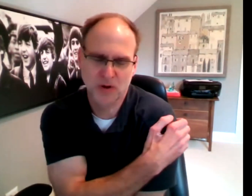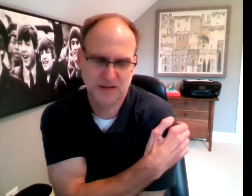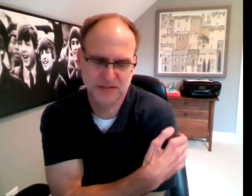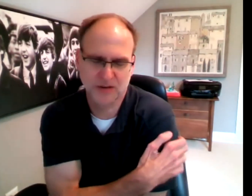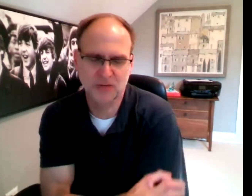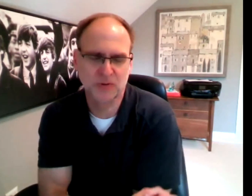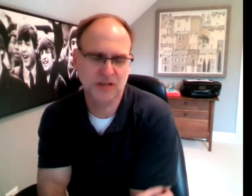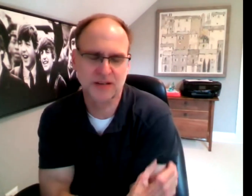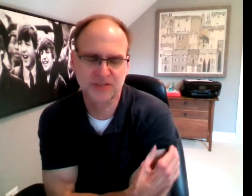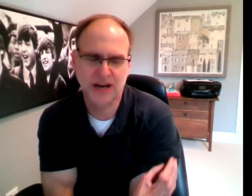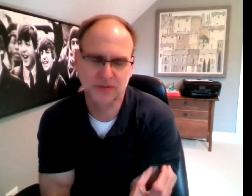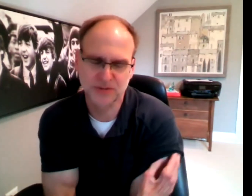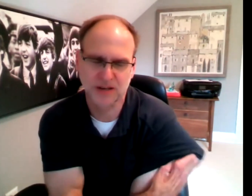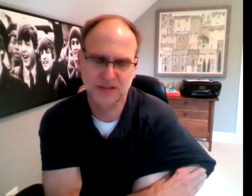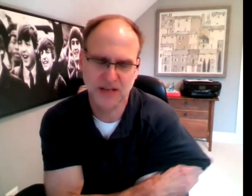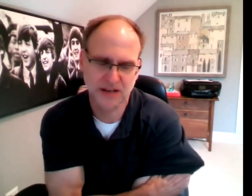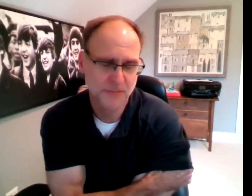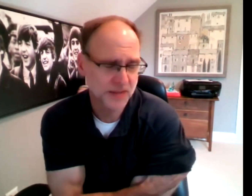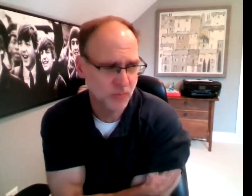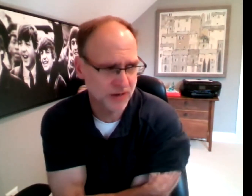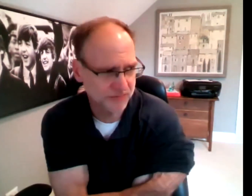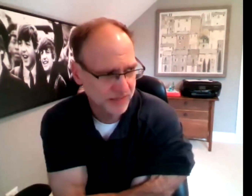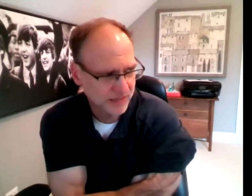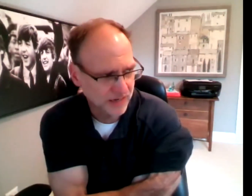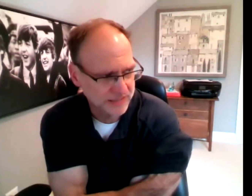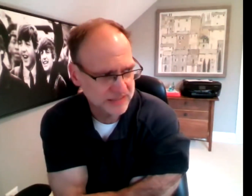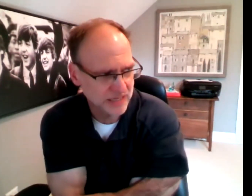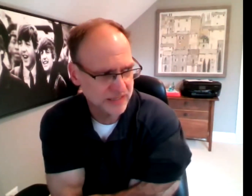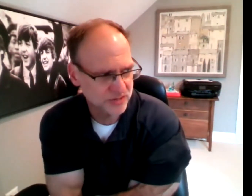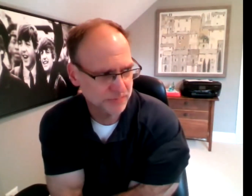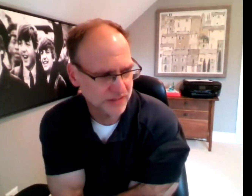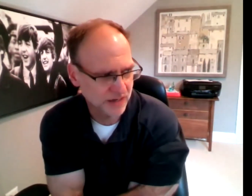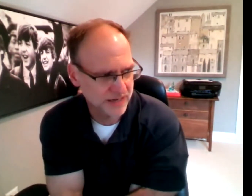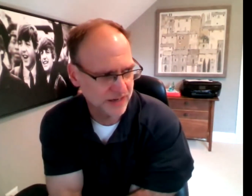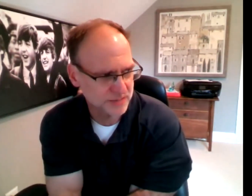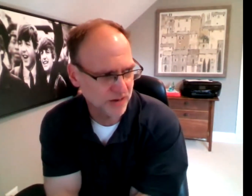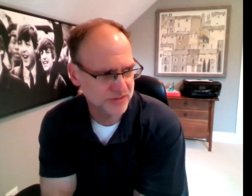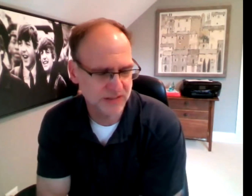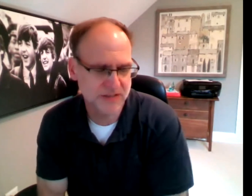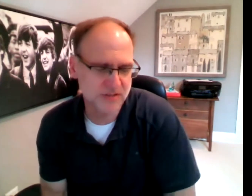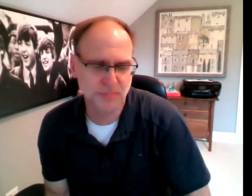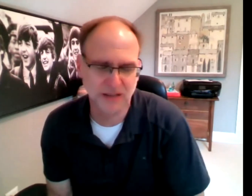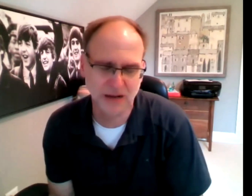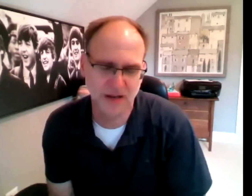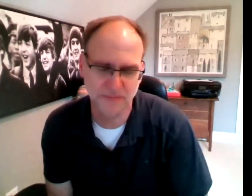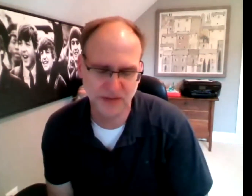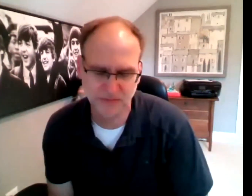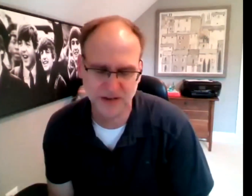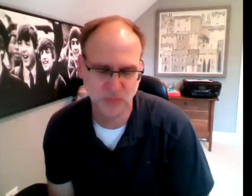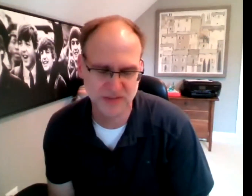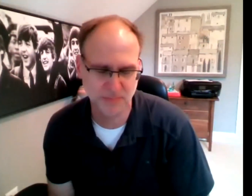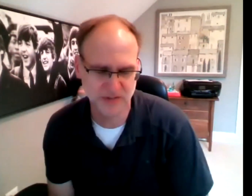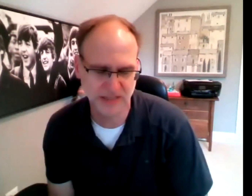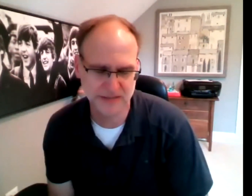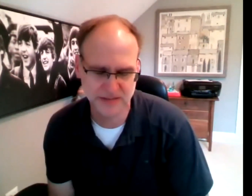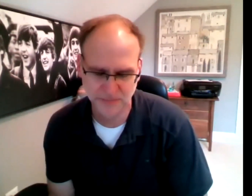prevalent as well. So I think we're starting to track those trends data. We have a study that should be an NIH project that should be